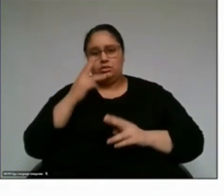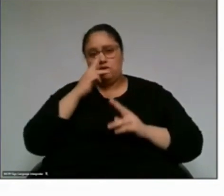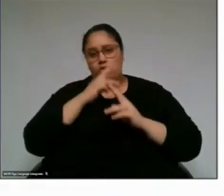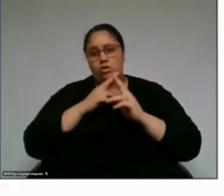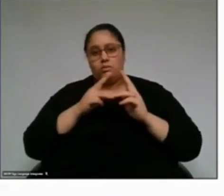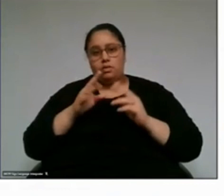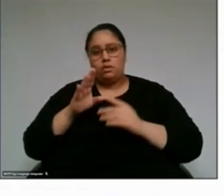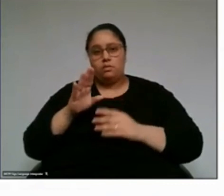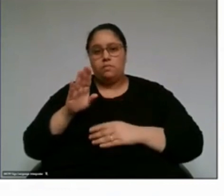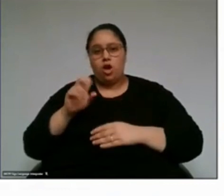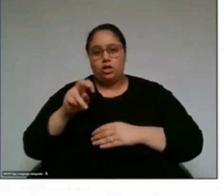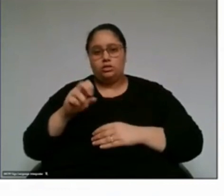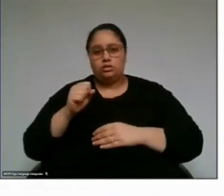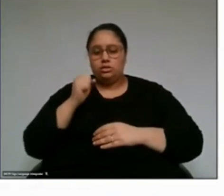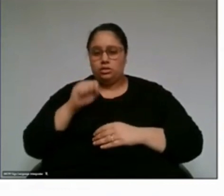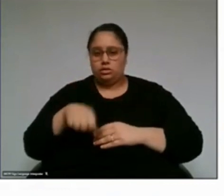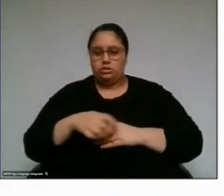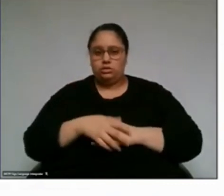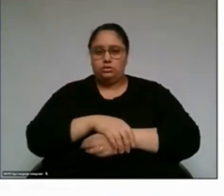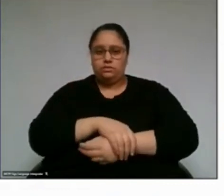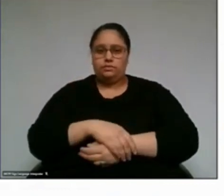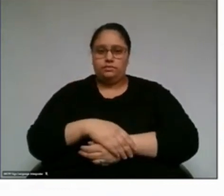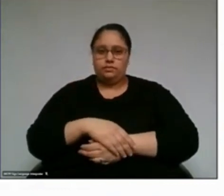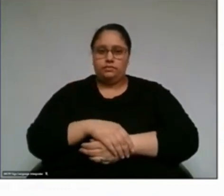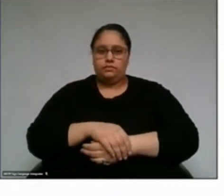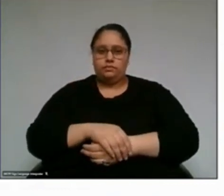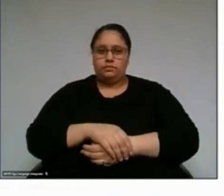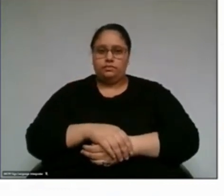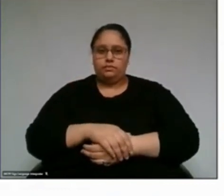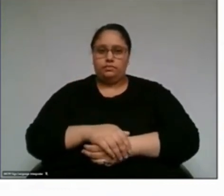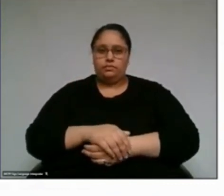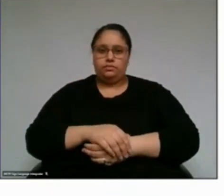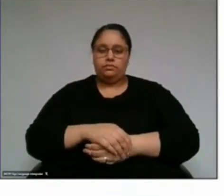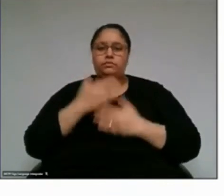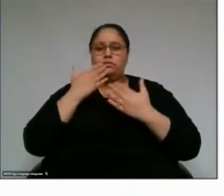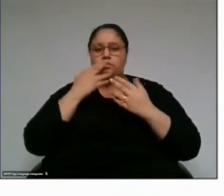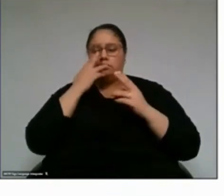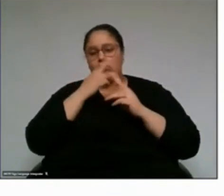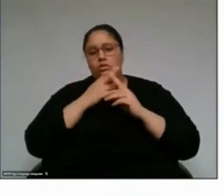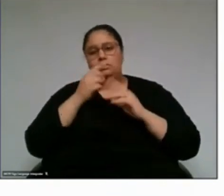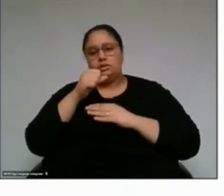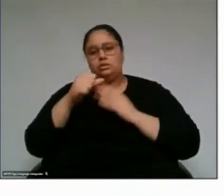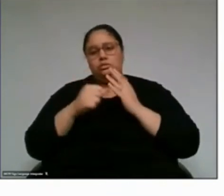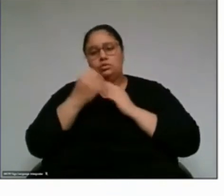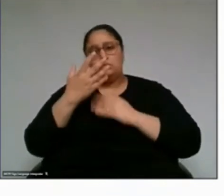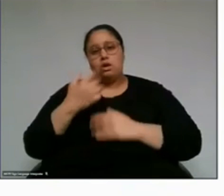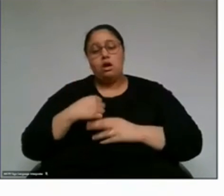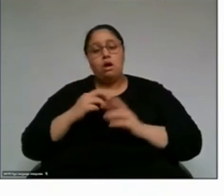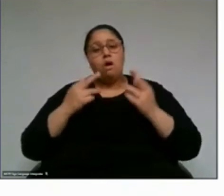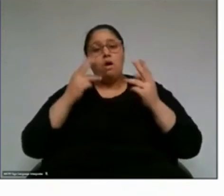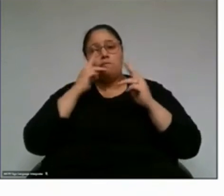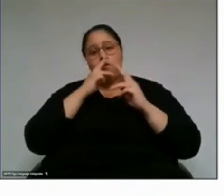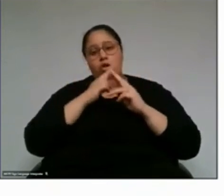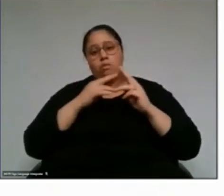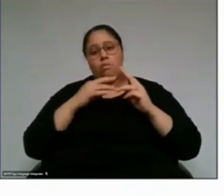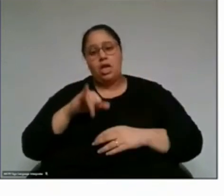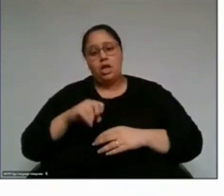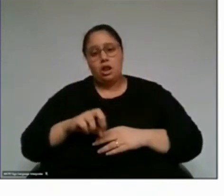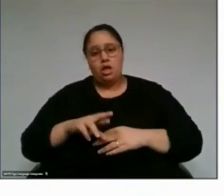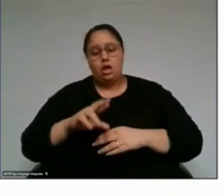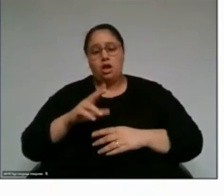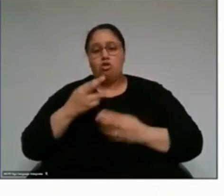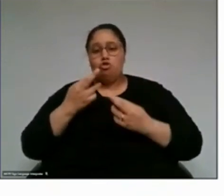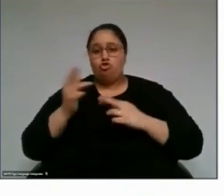it's Honourable Barnes, yes. Over, you may proceed. Thank you, Honourable Deputy Speaker. I hope that the Honourable Maynier is